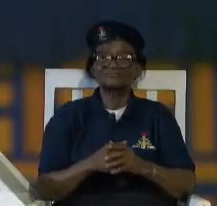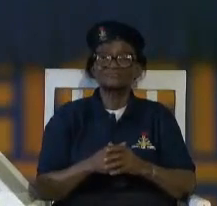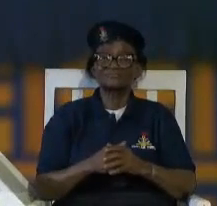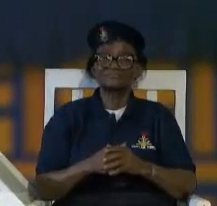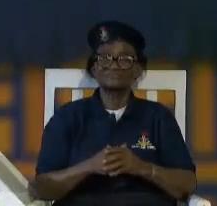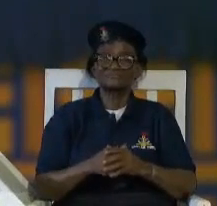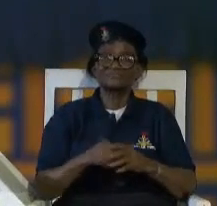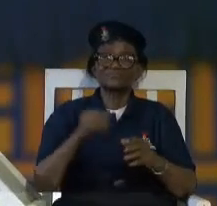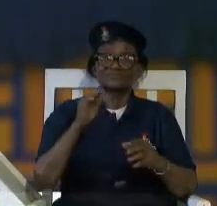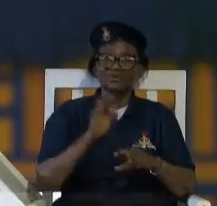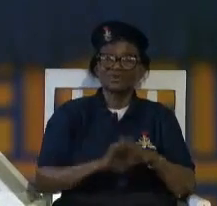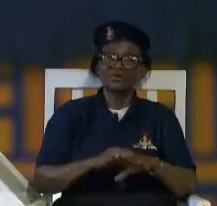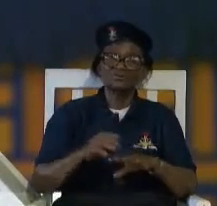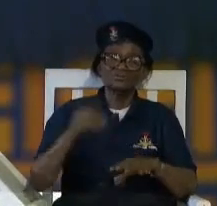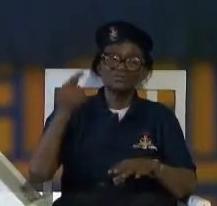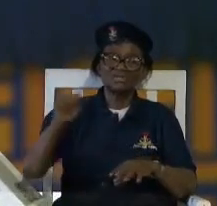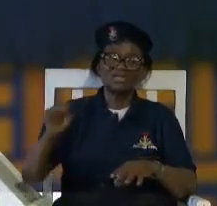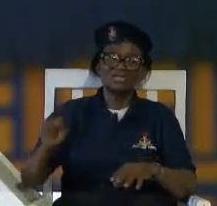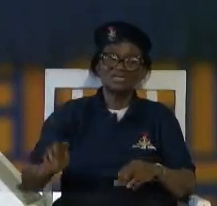on the way,